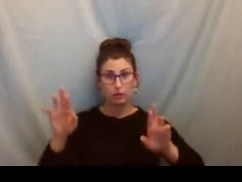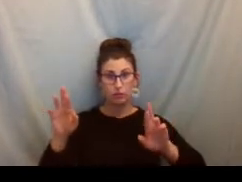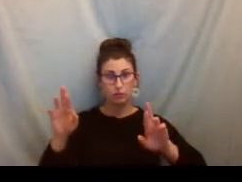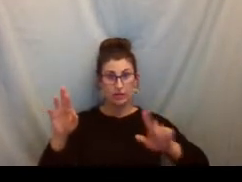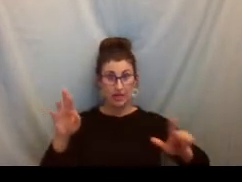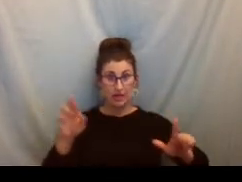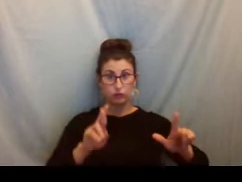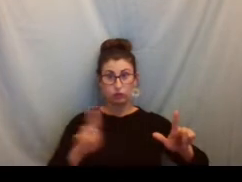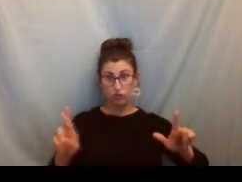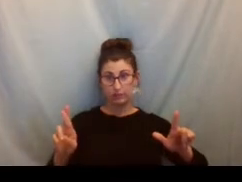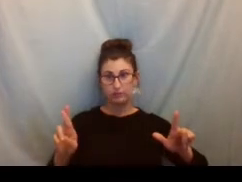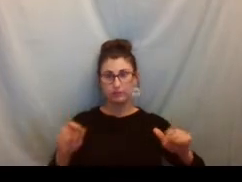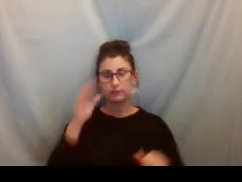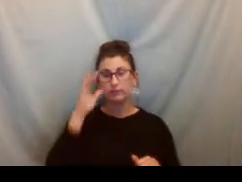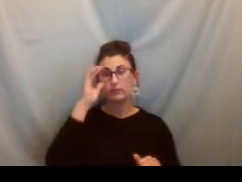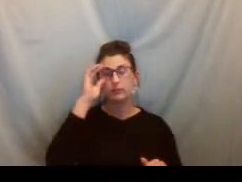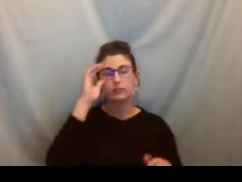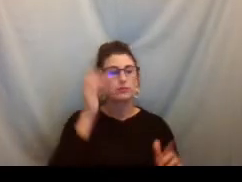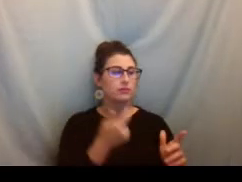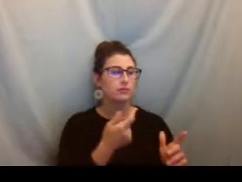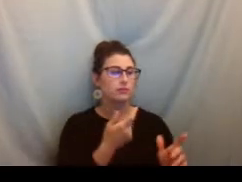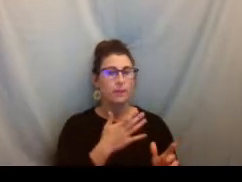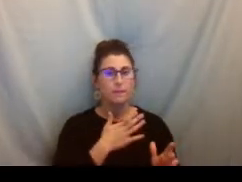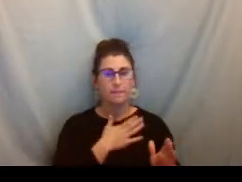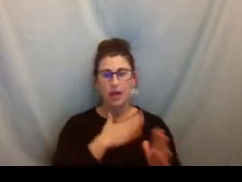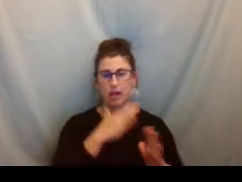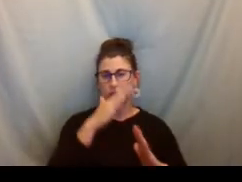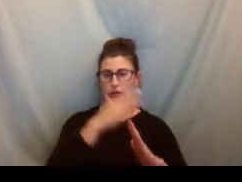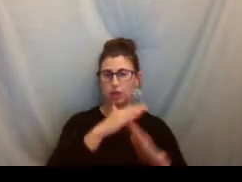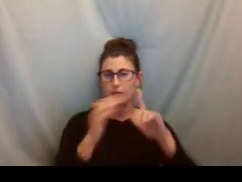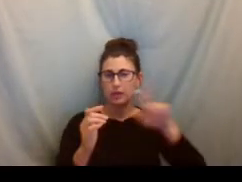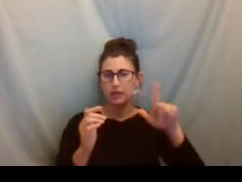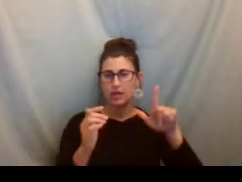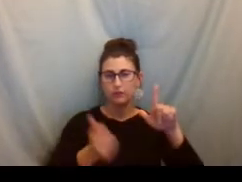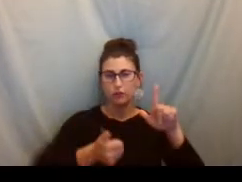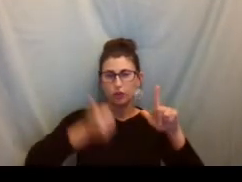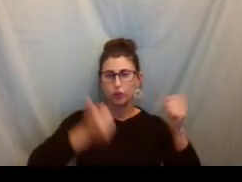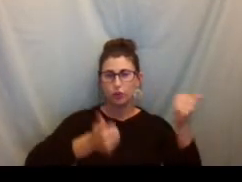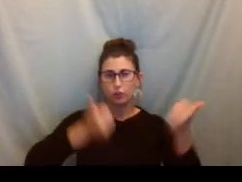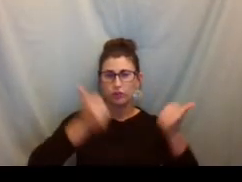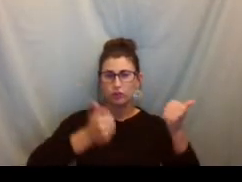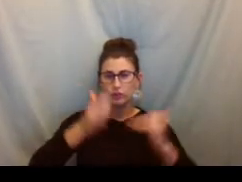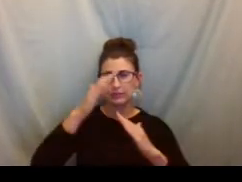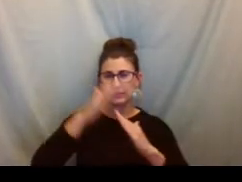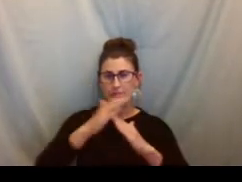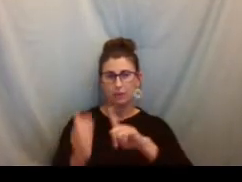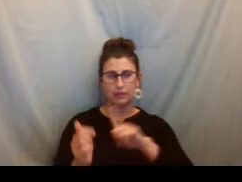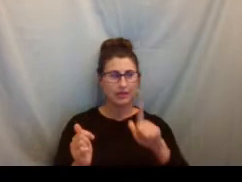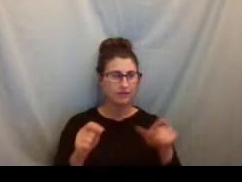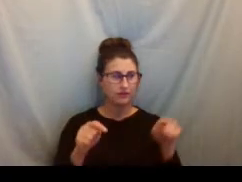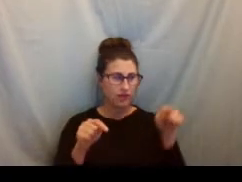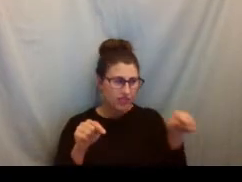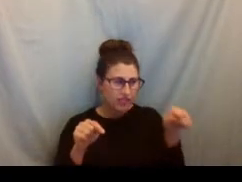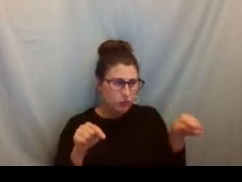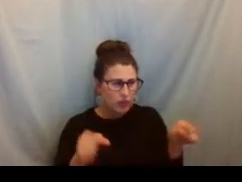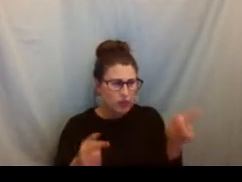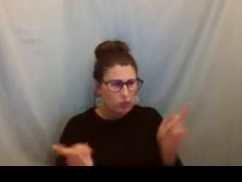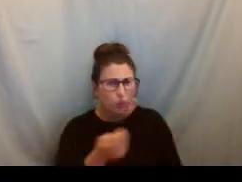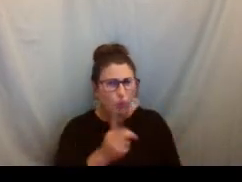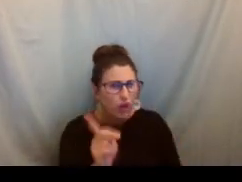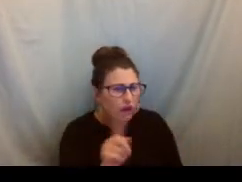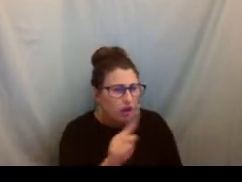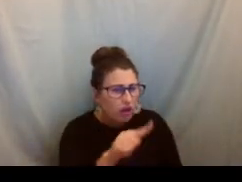left, bottom right. Here's my top left. Which one is my top left right here? In this